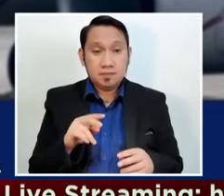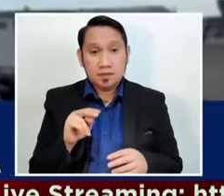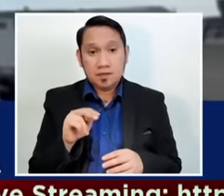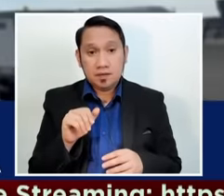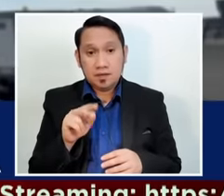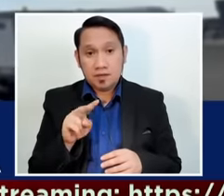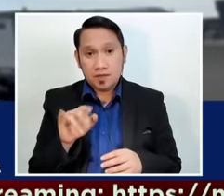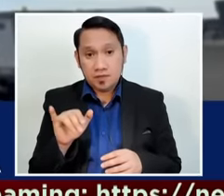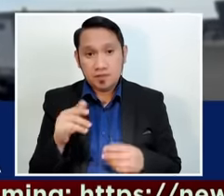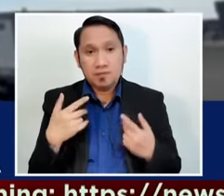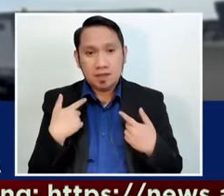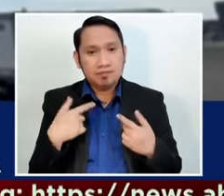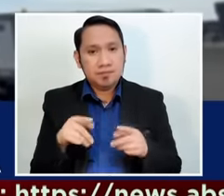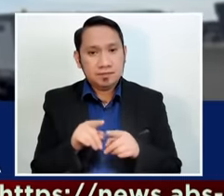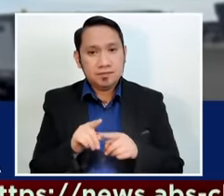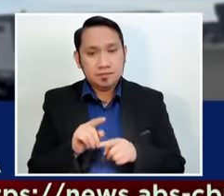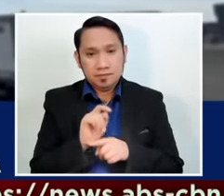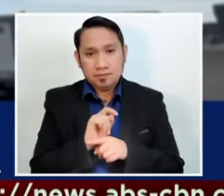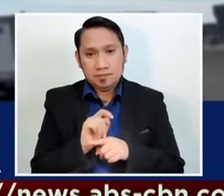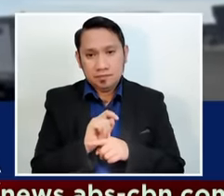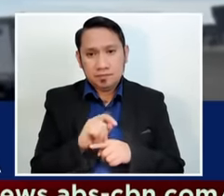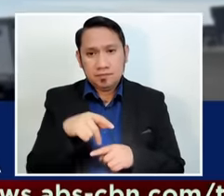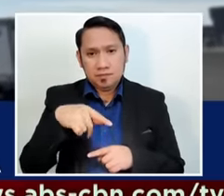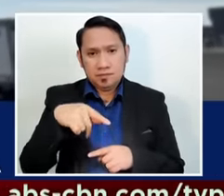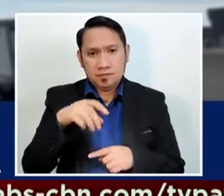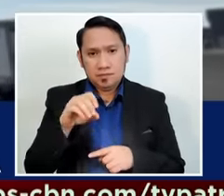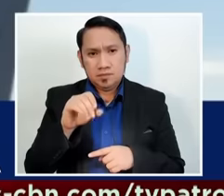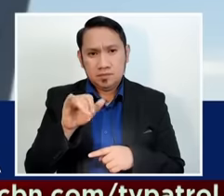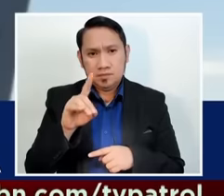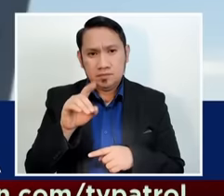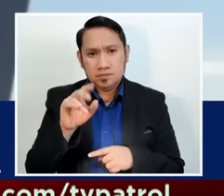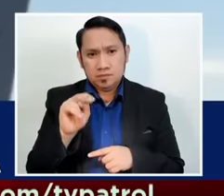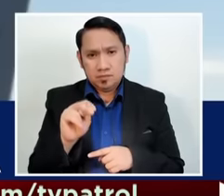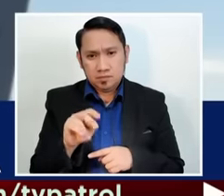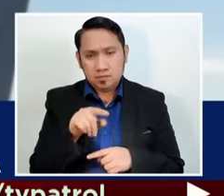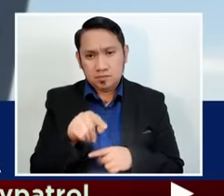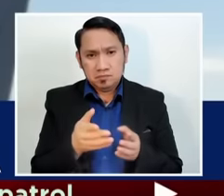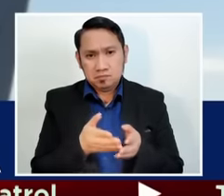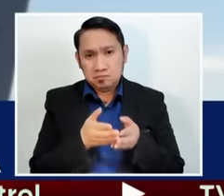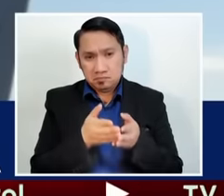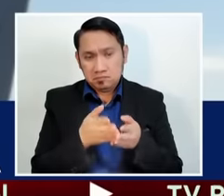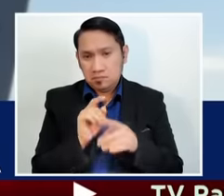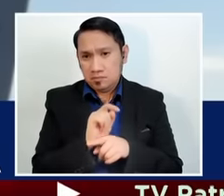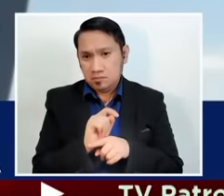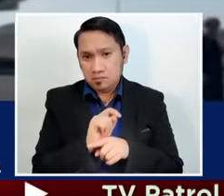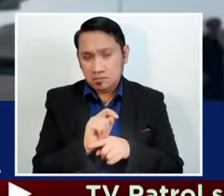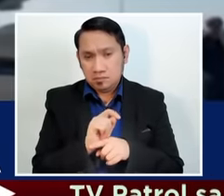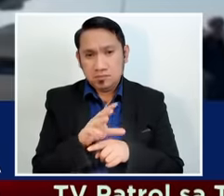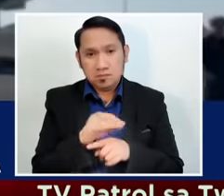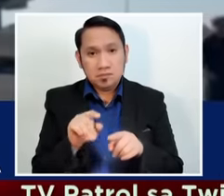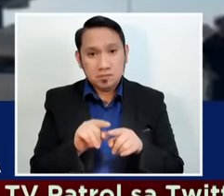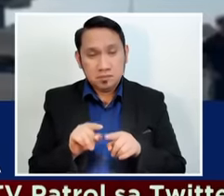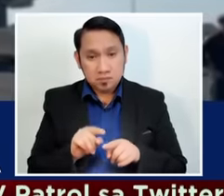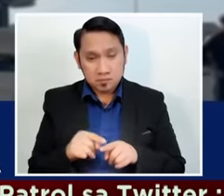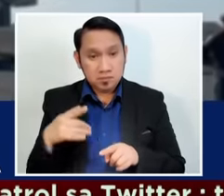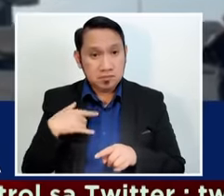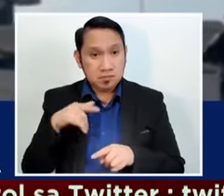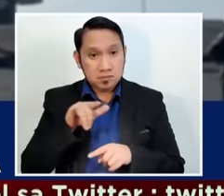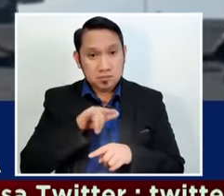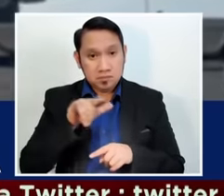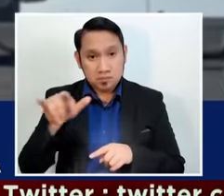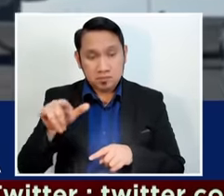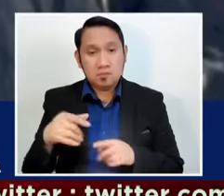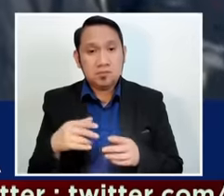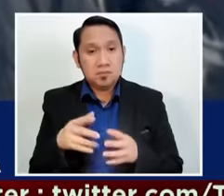bansa. Ang PH Poseidon ay isang maritime patrol and reconnaissance aircraft ng US Navy. We're going to take off